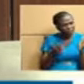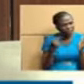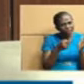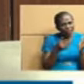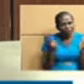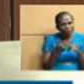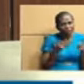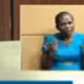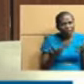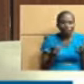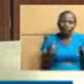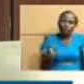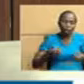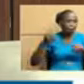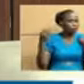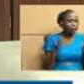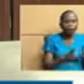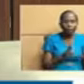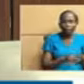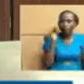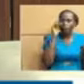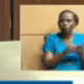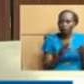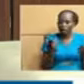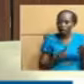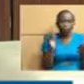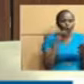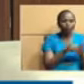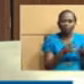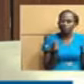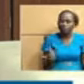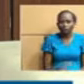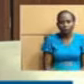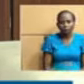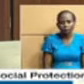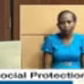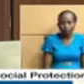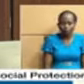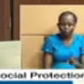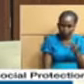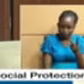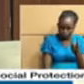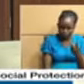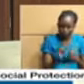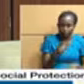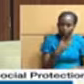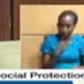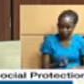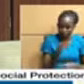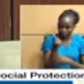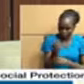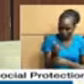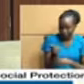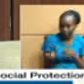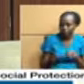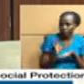from? It simply falls in and it takes money. Secondly, if you claim that this money that we give to the